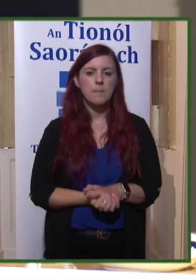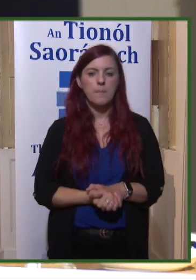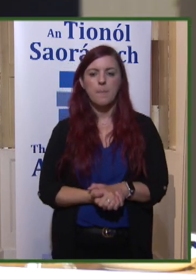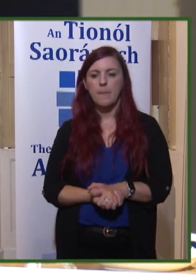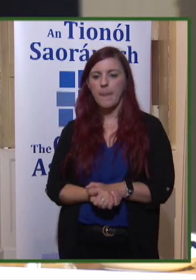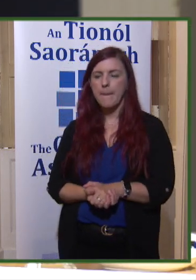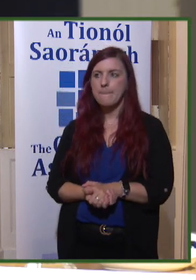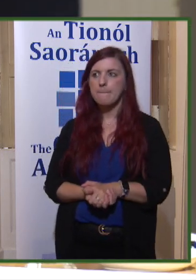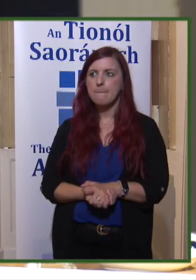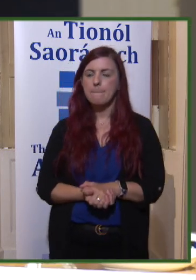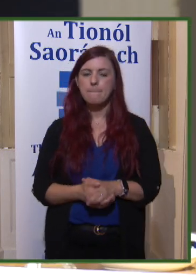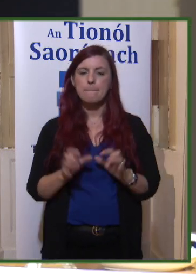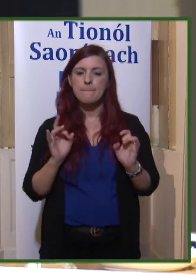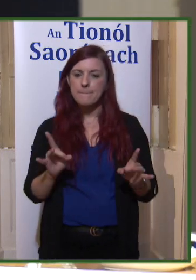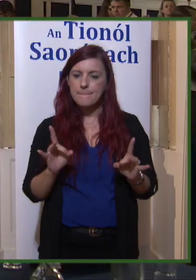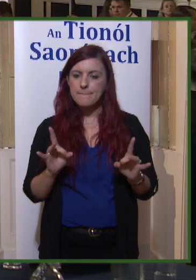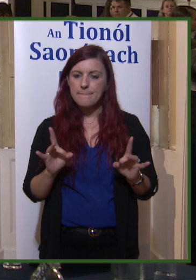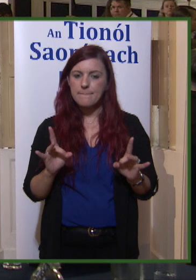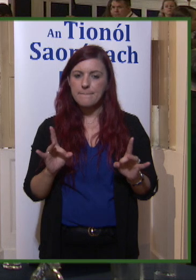as that. Okay, thank you,